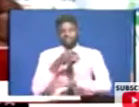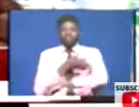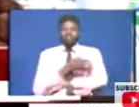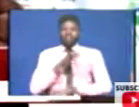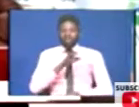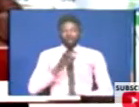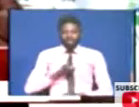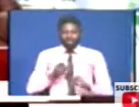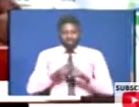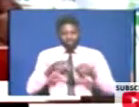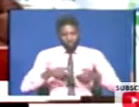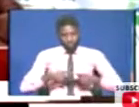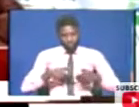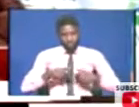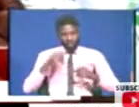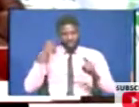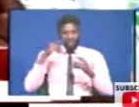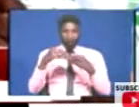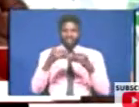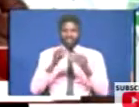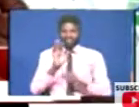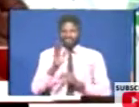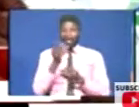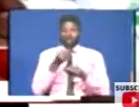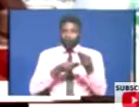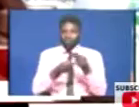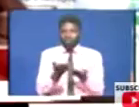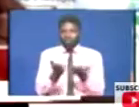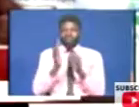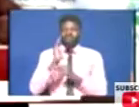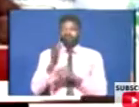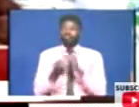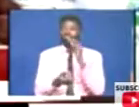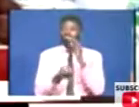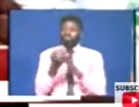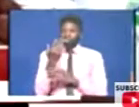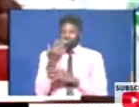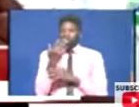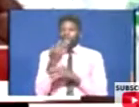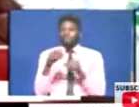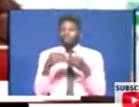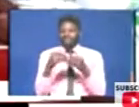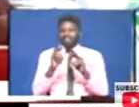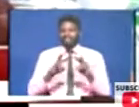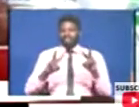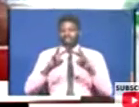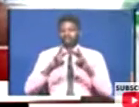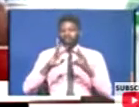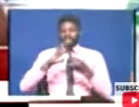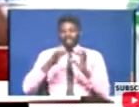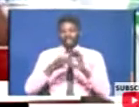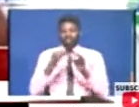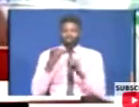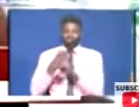Youth for the Plastic Circular Economy, is going to create plastic value chains, jobs and income